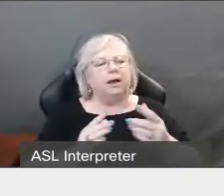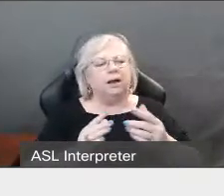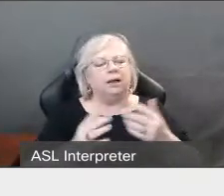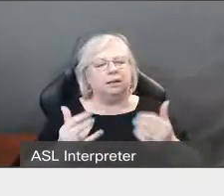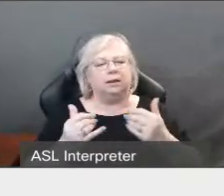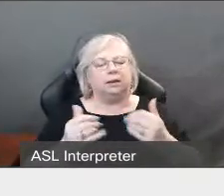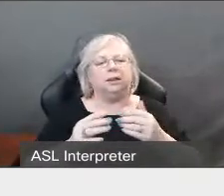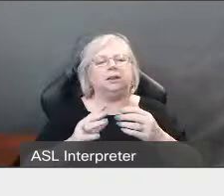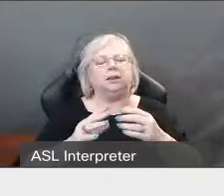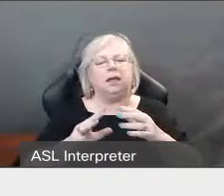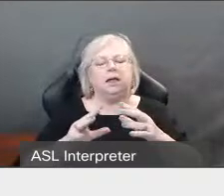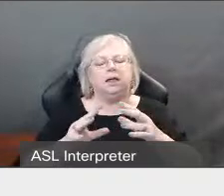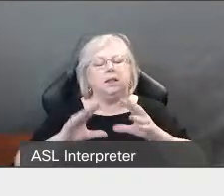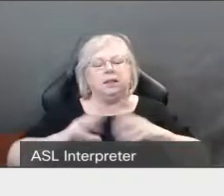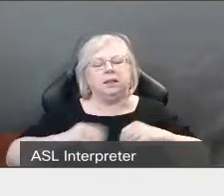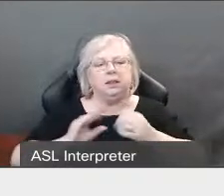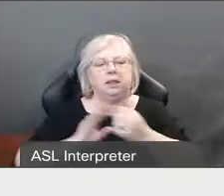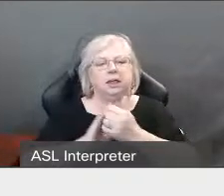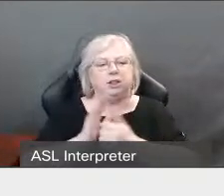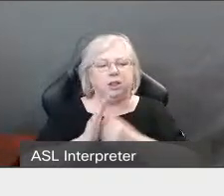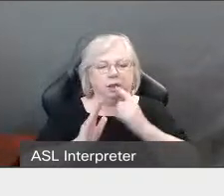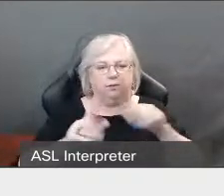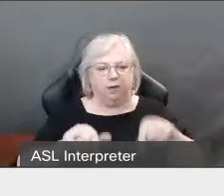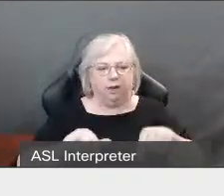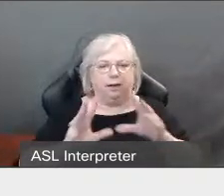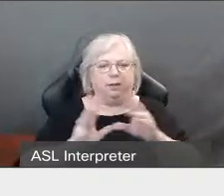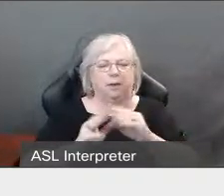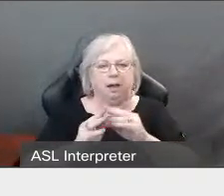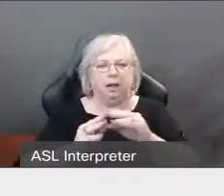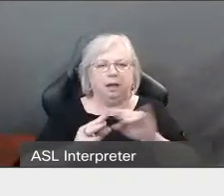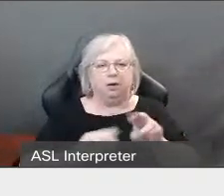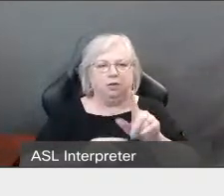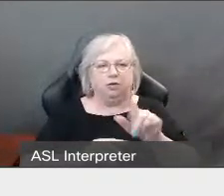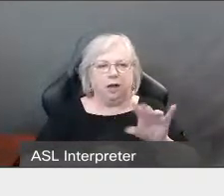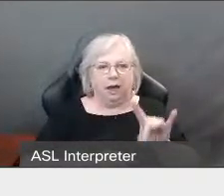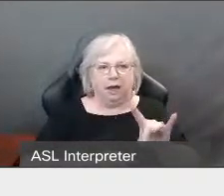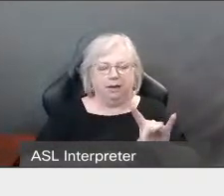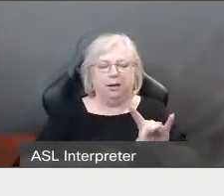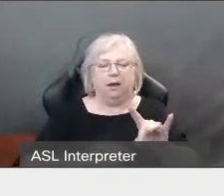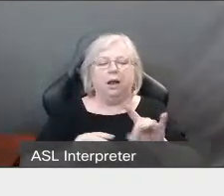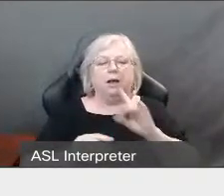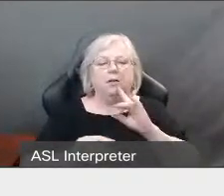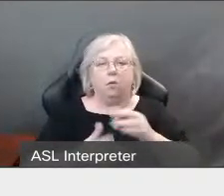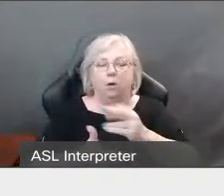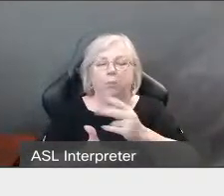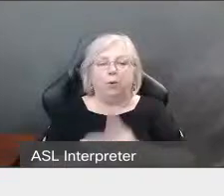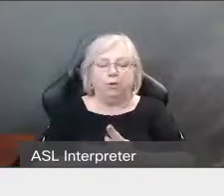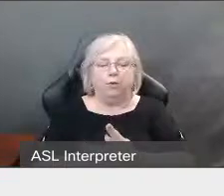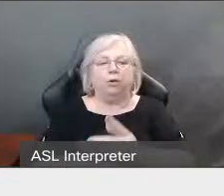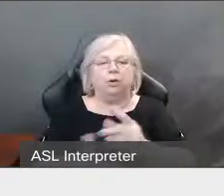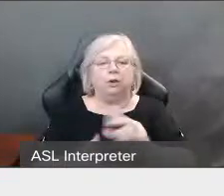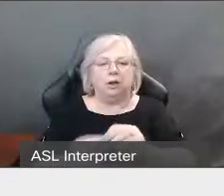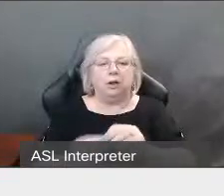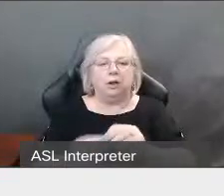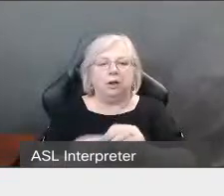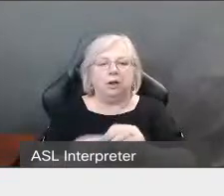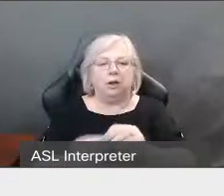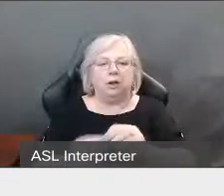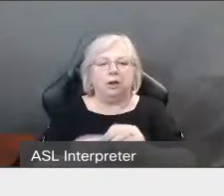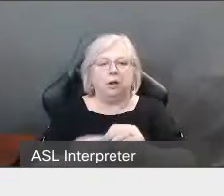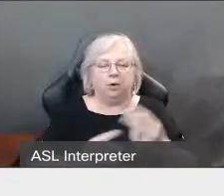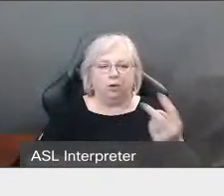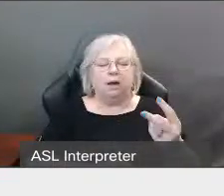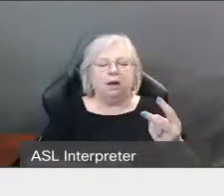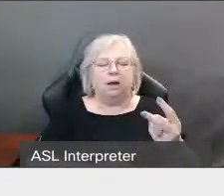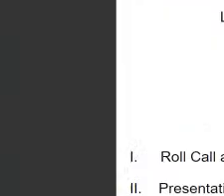Rock Planning Commission, July 8th, 2021. These are the items on consent approval. Item number 2,